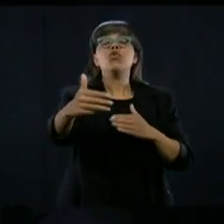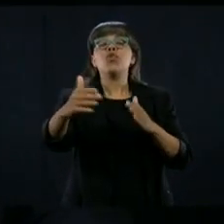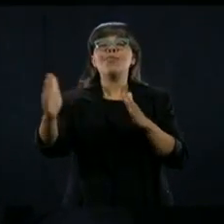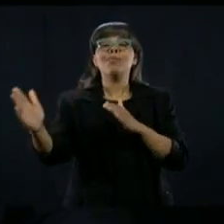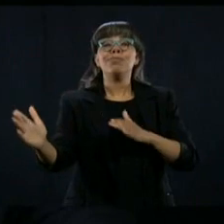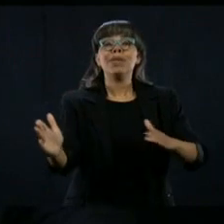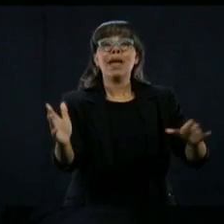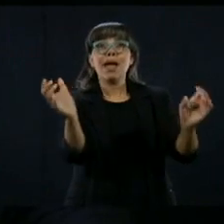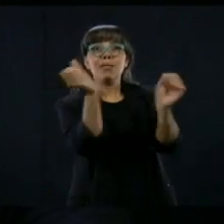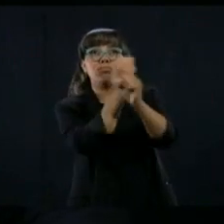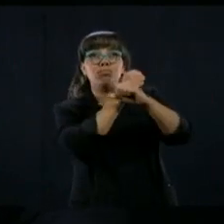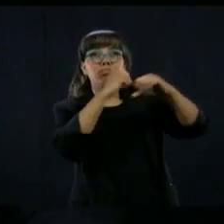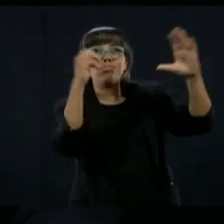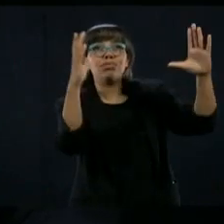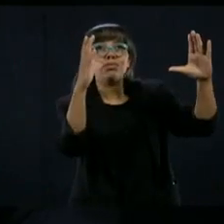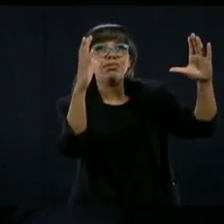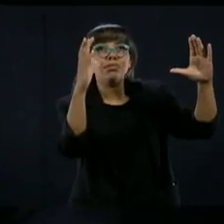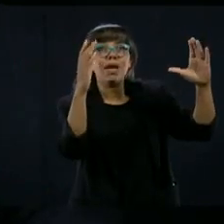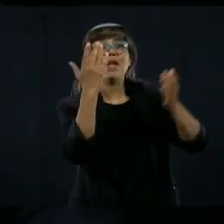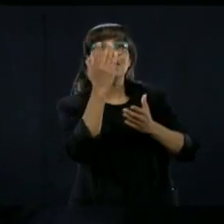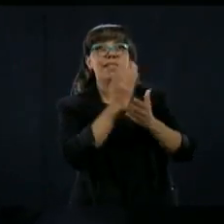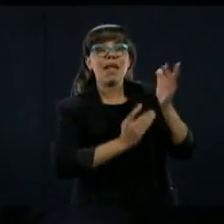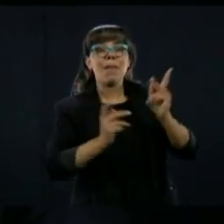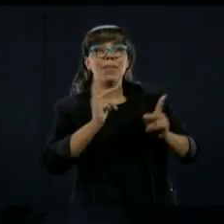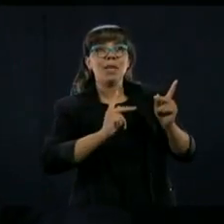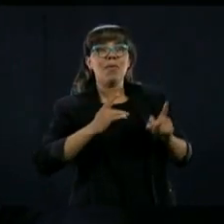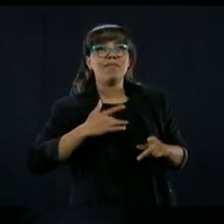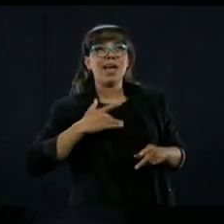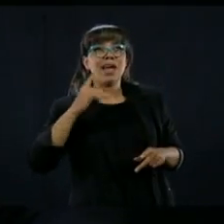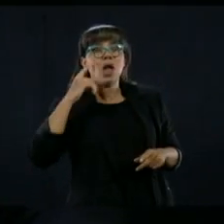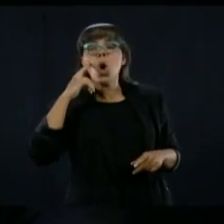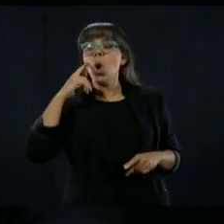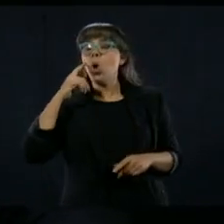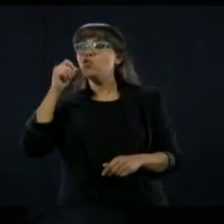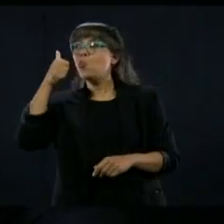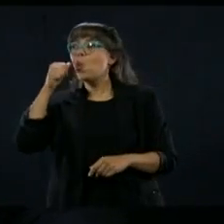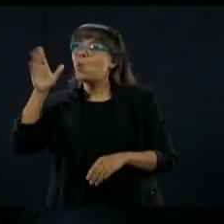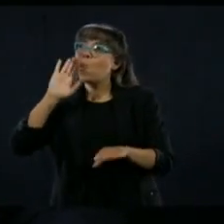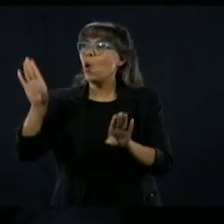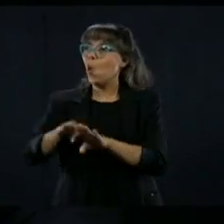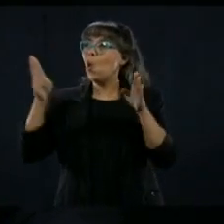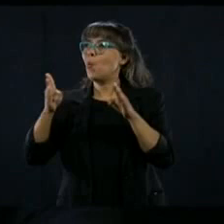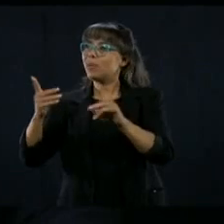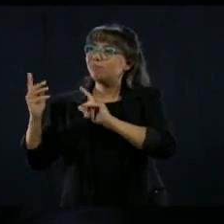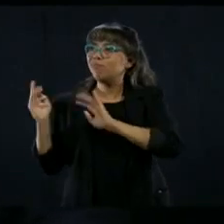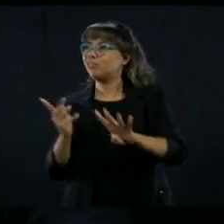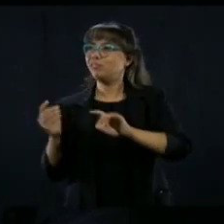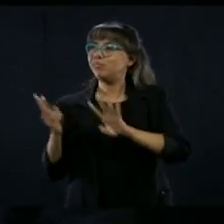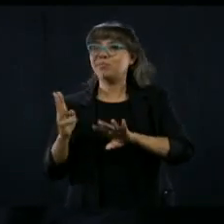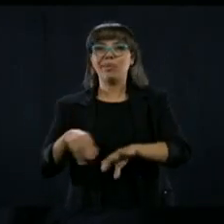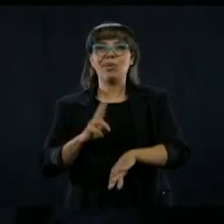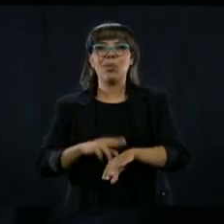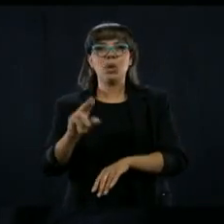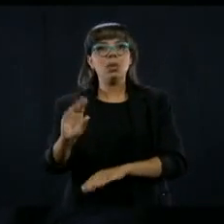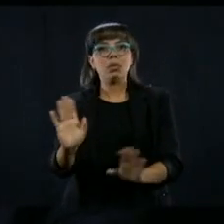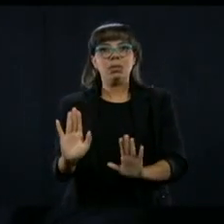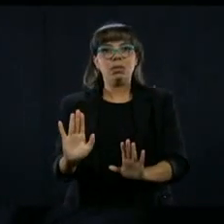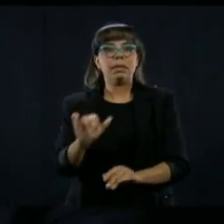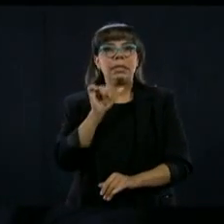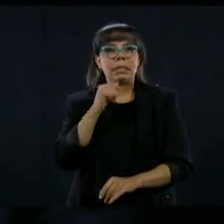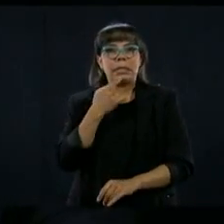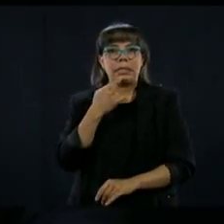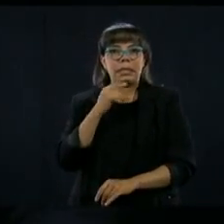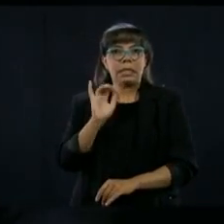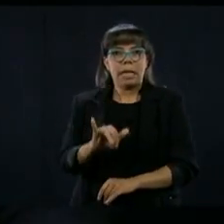It will be done gradually in the next few weeks, first in region, after in Montreal. And if